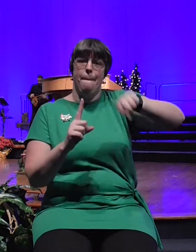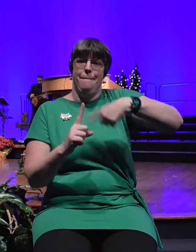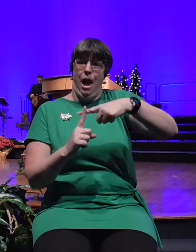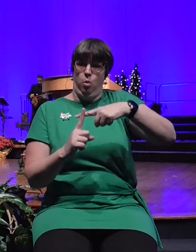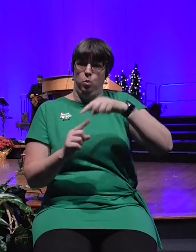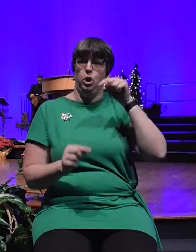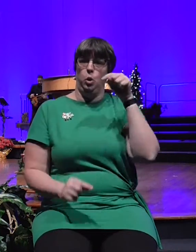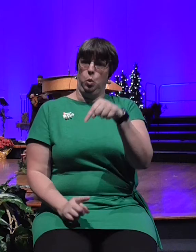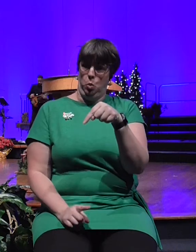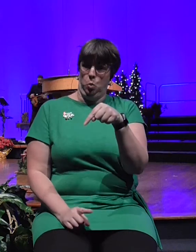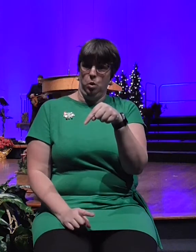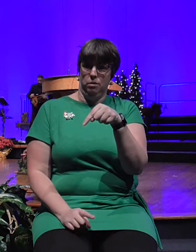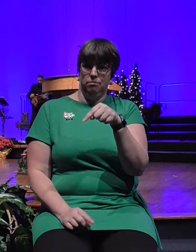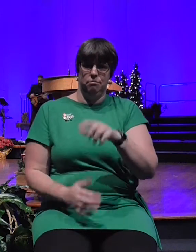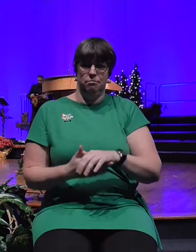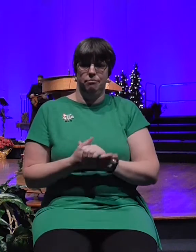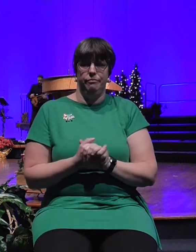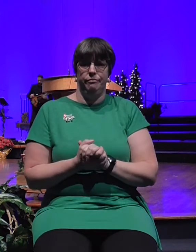whole new way.